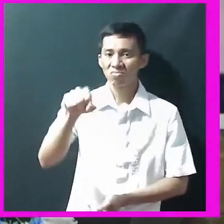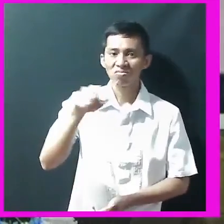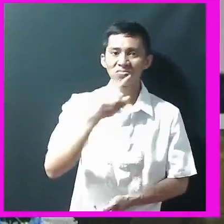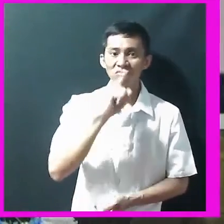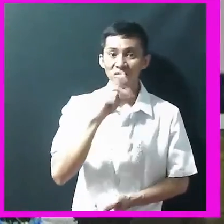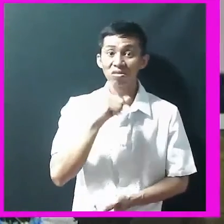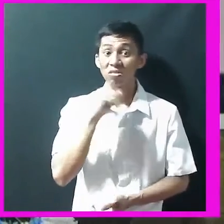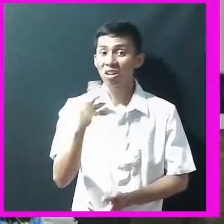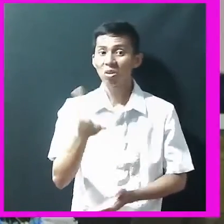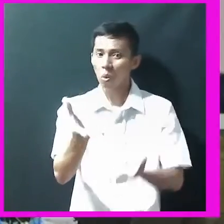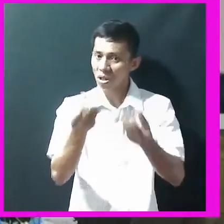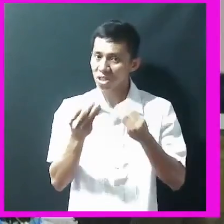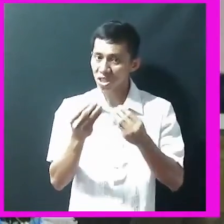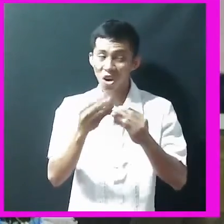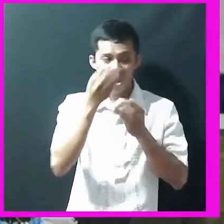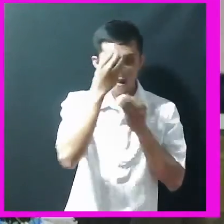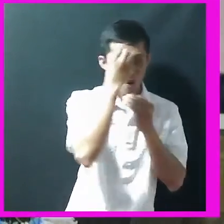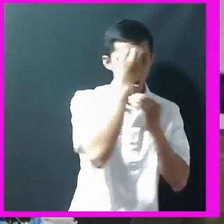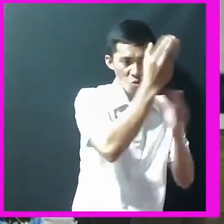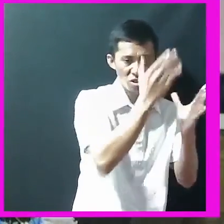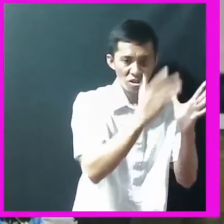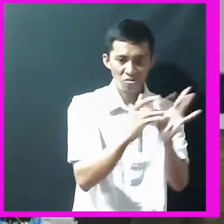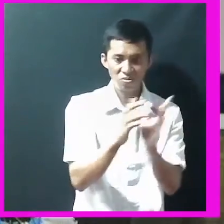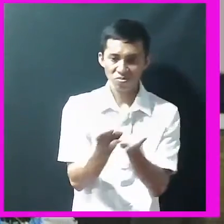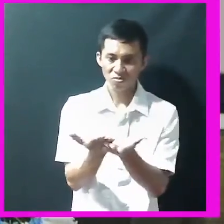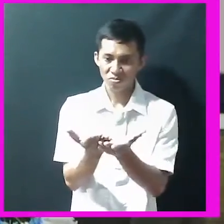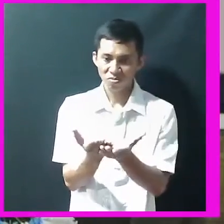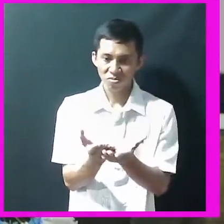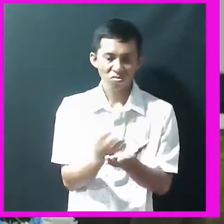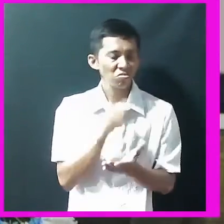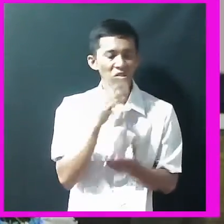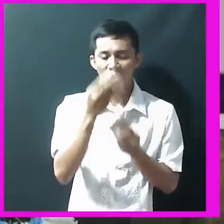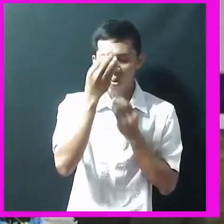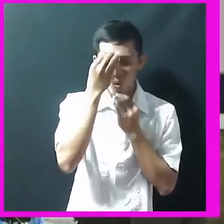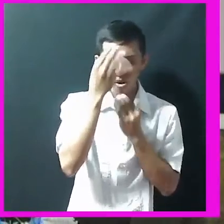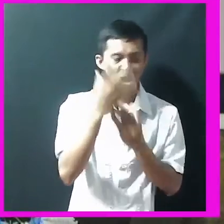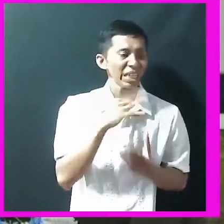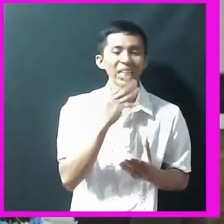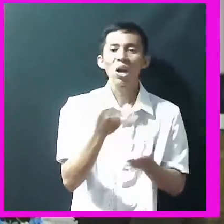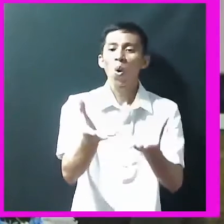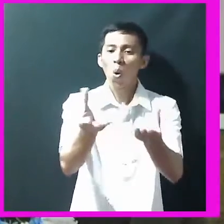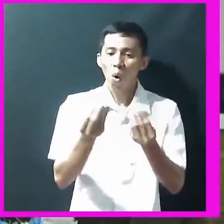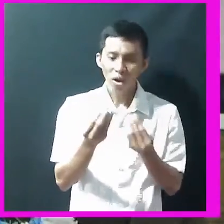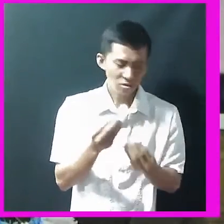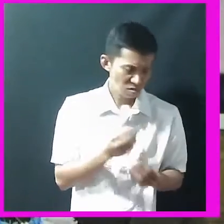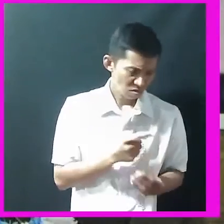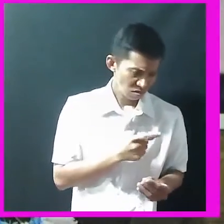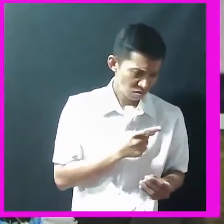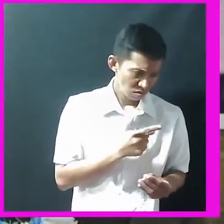sila ganahan authority. Hello? Di ganahan og law.